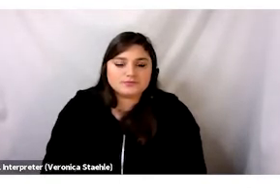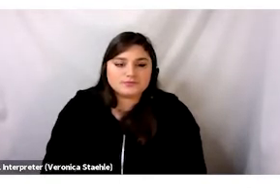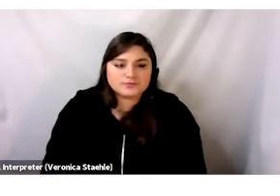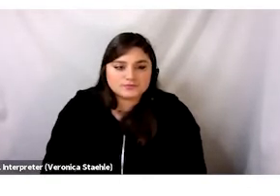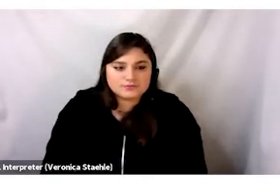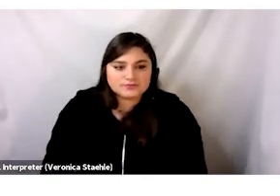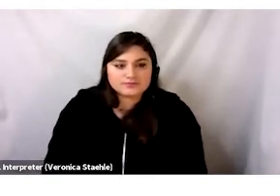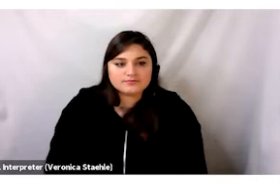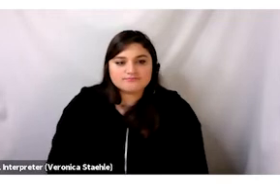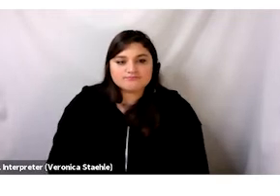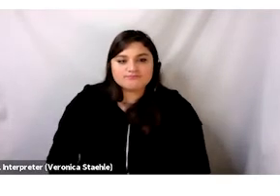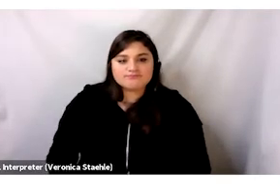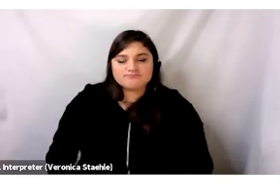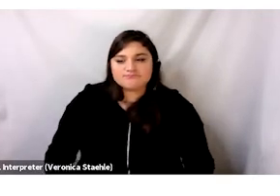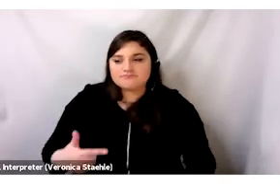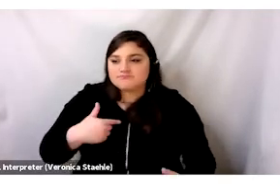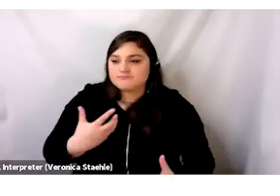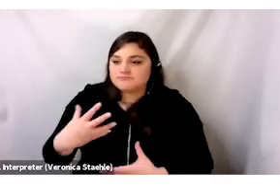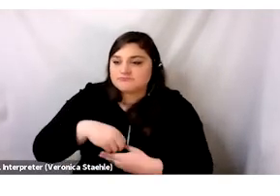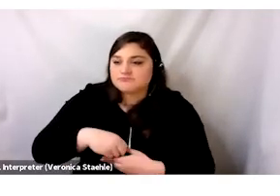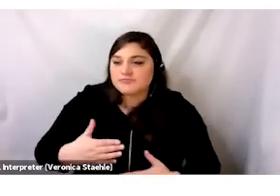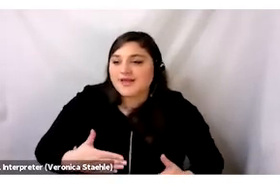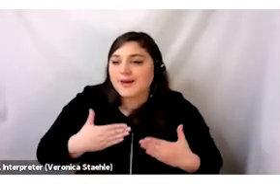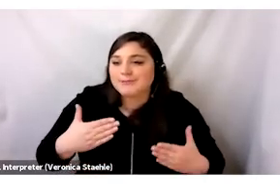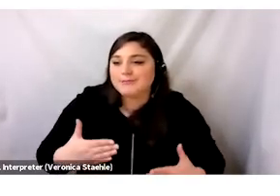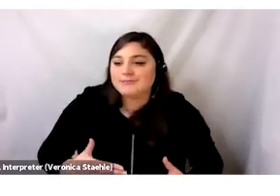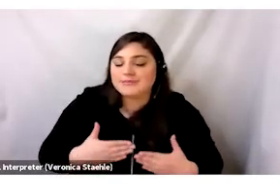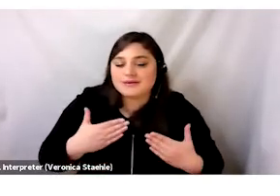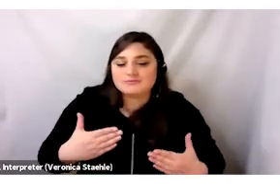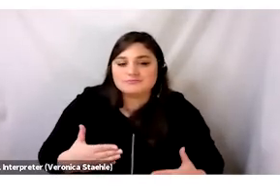May I be happy. May I be well.